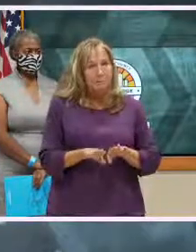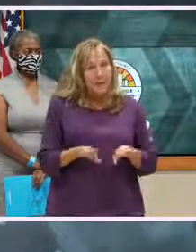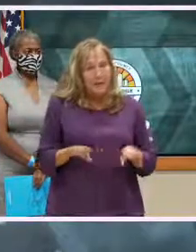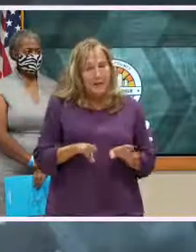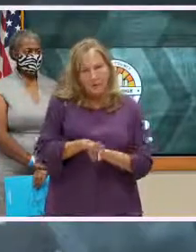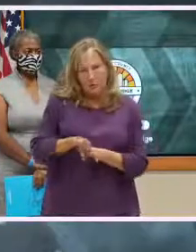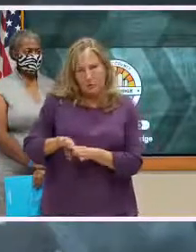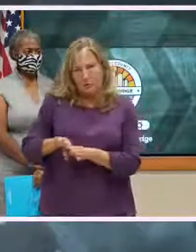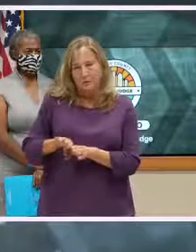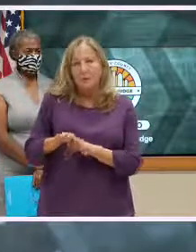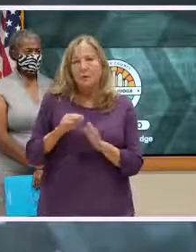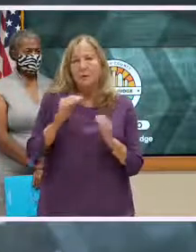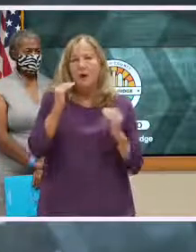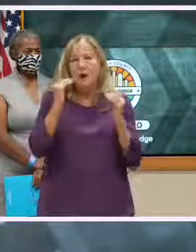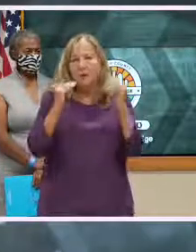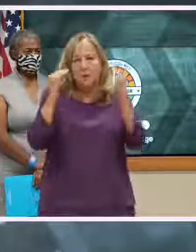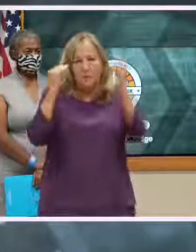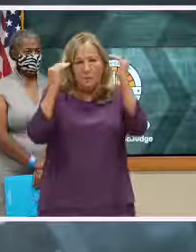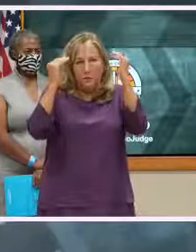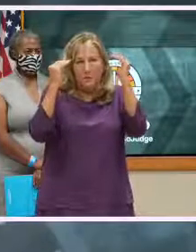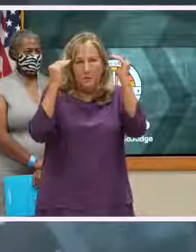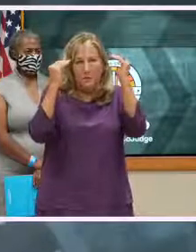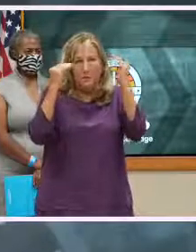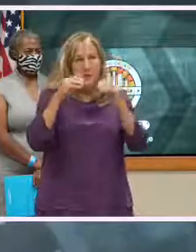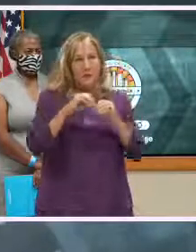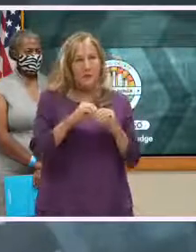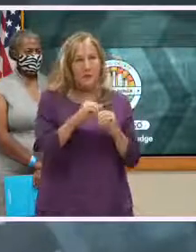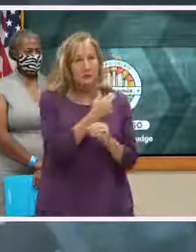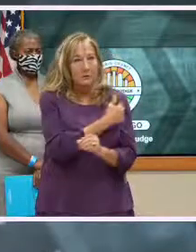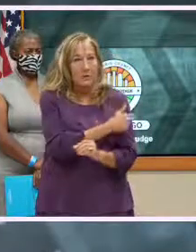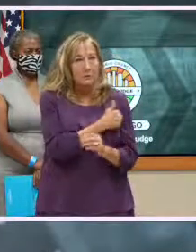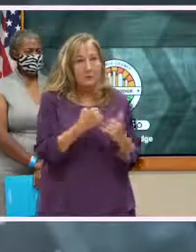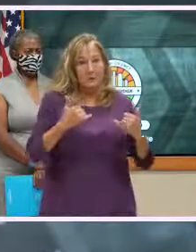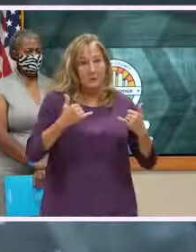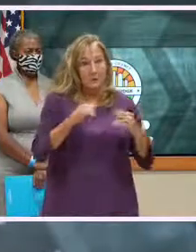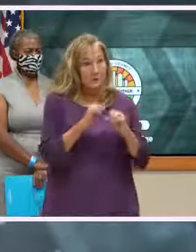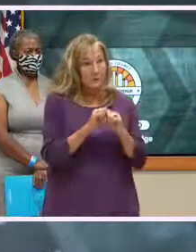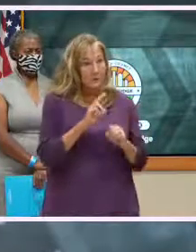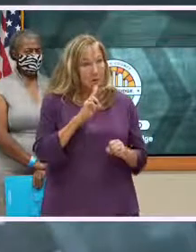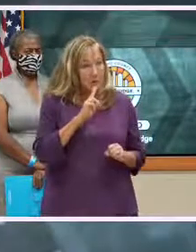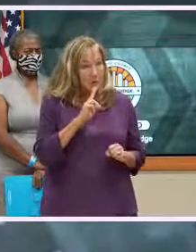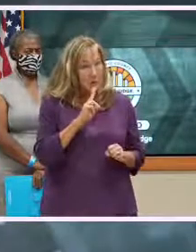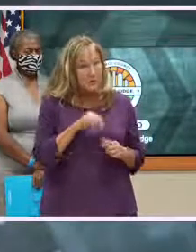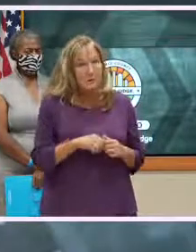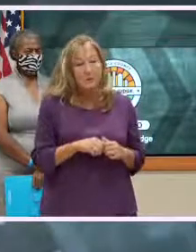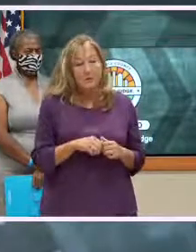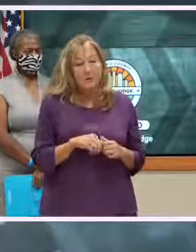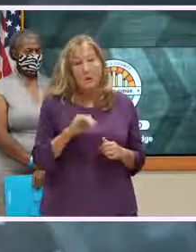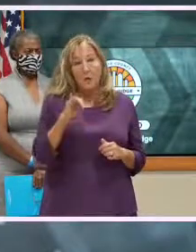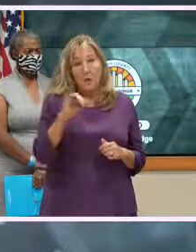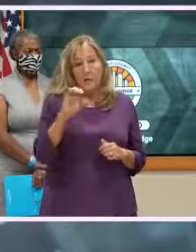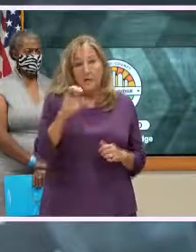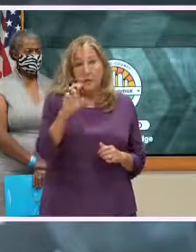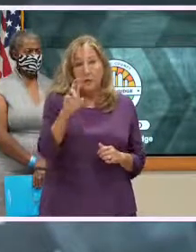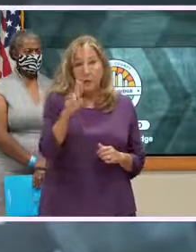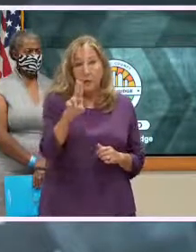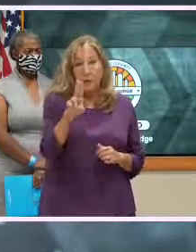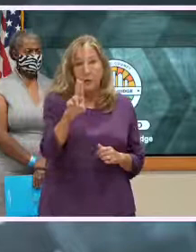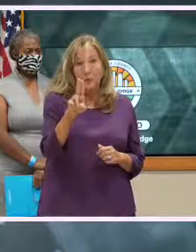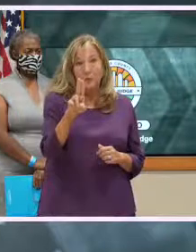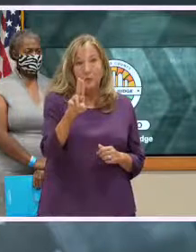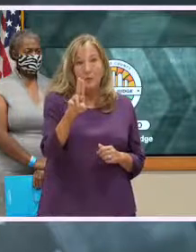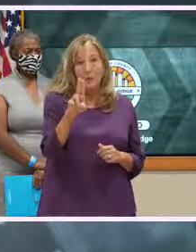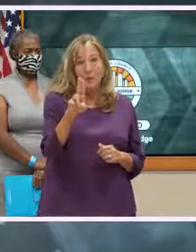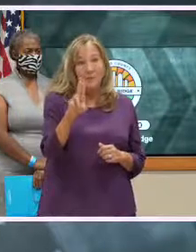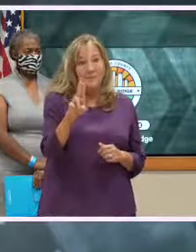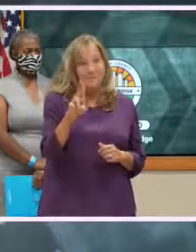aside, adult hospitalizations, anybody who's hospitalized or is in an ICU from COVID right now is there